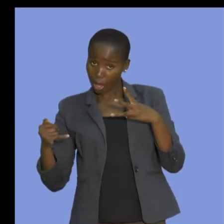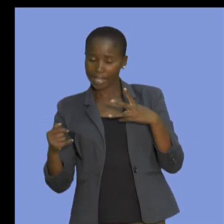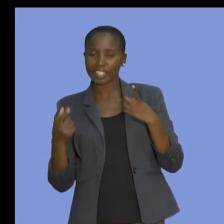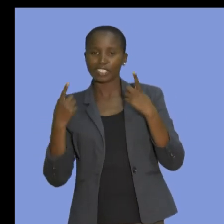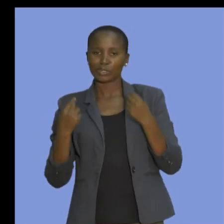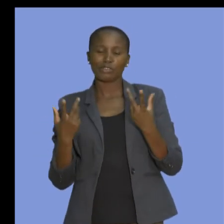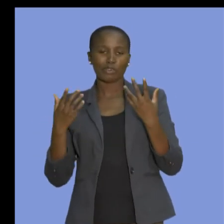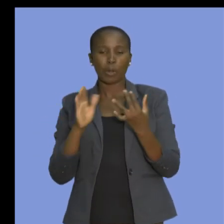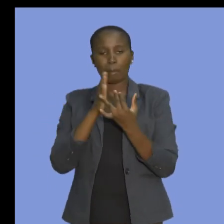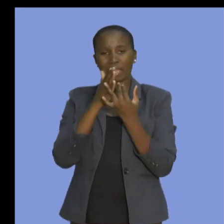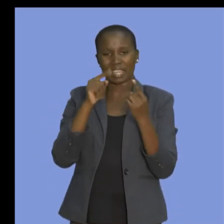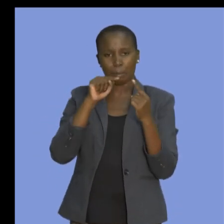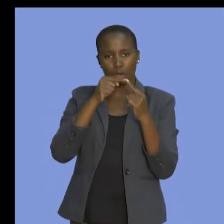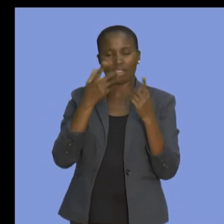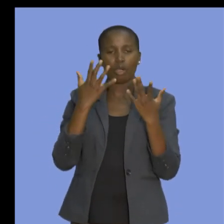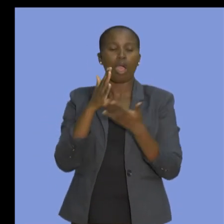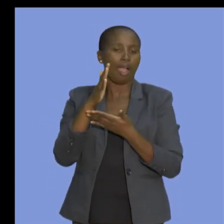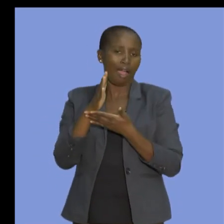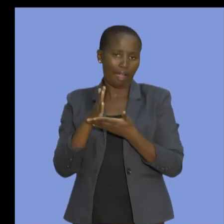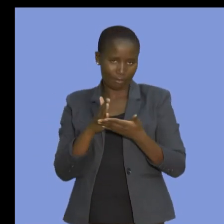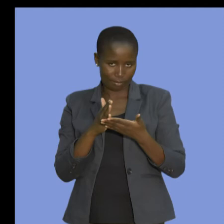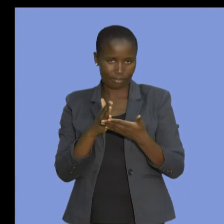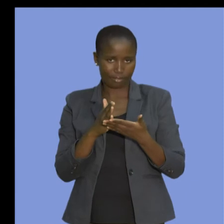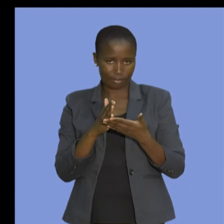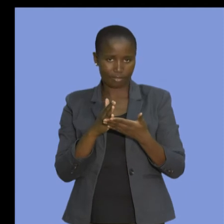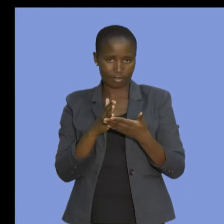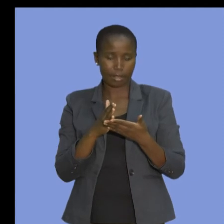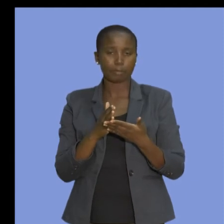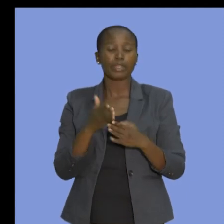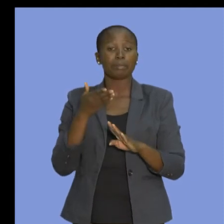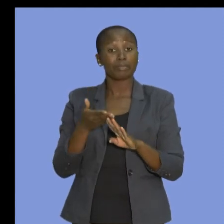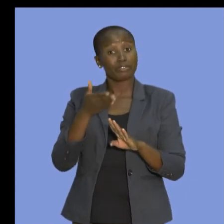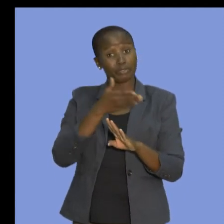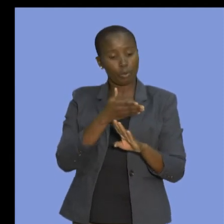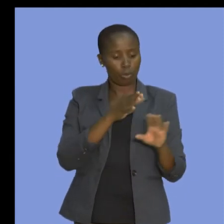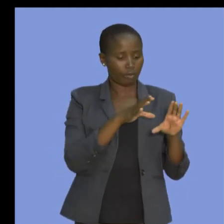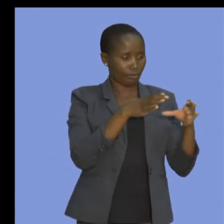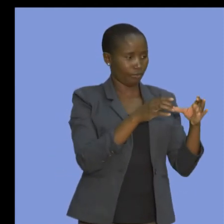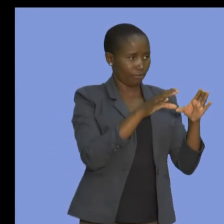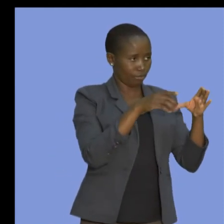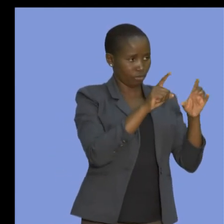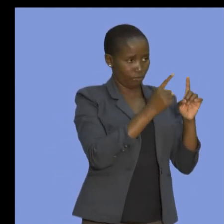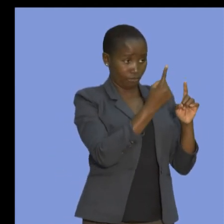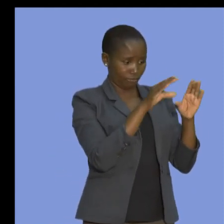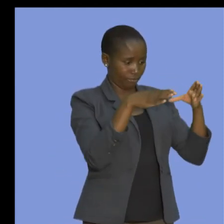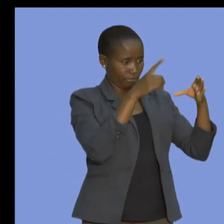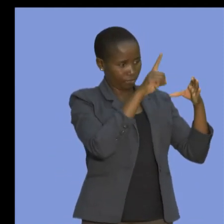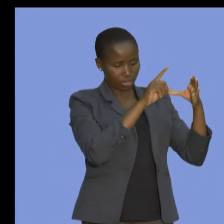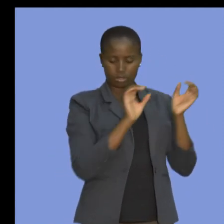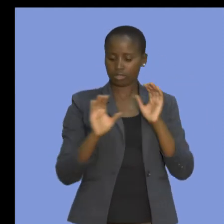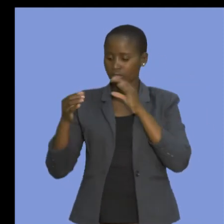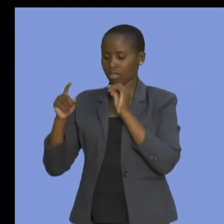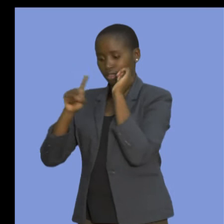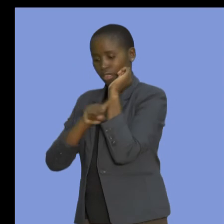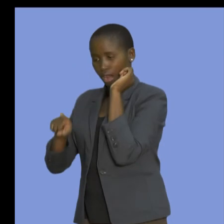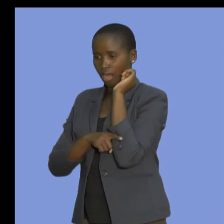of half the class interval before the first class interval and after the last